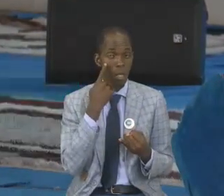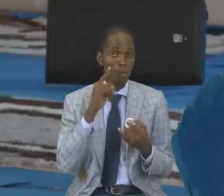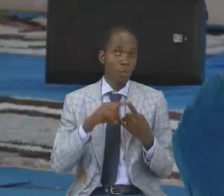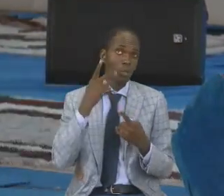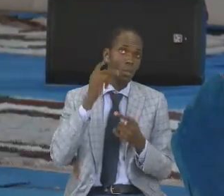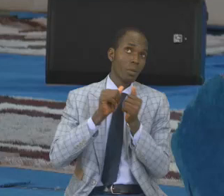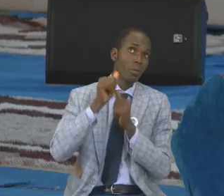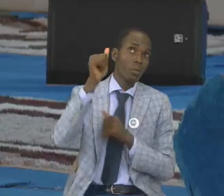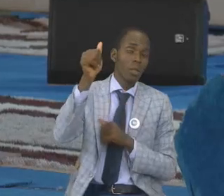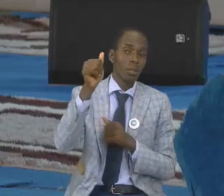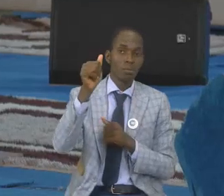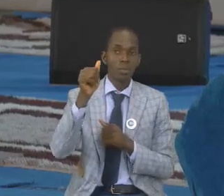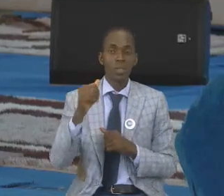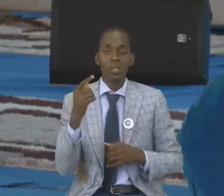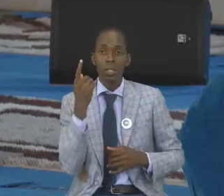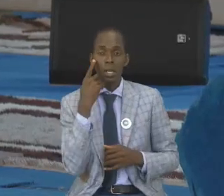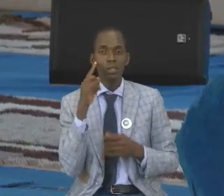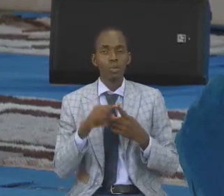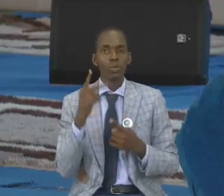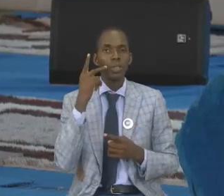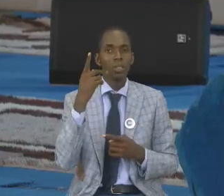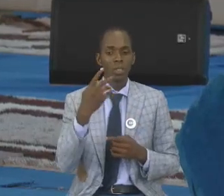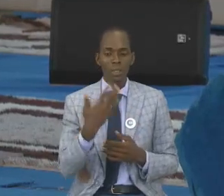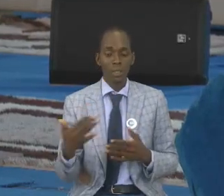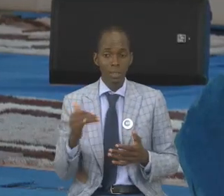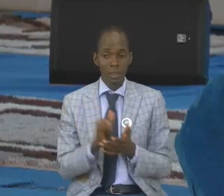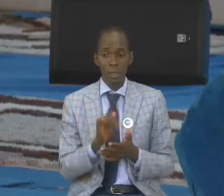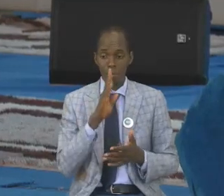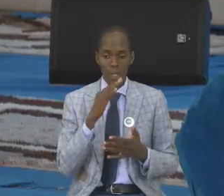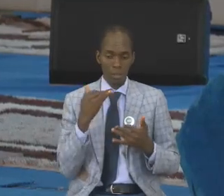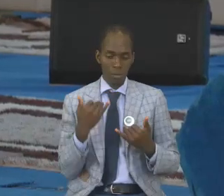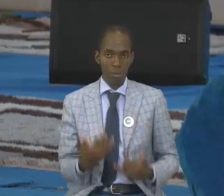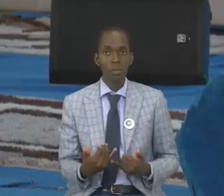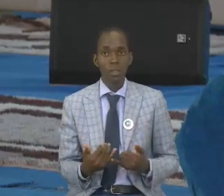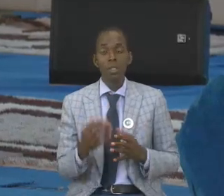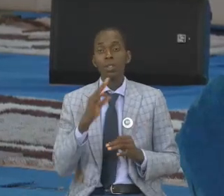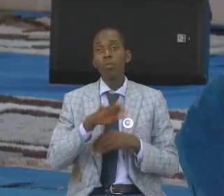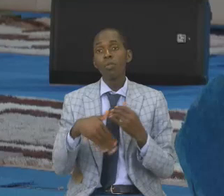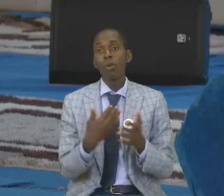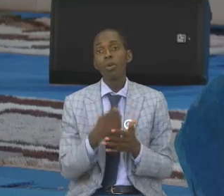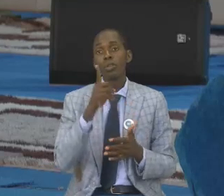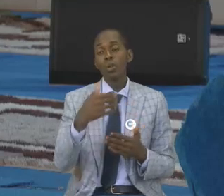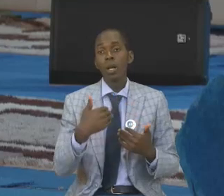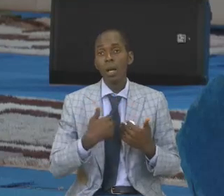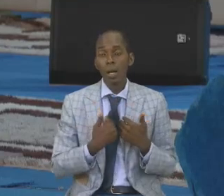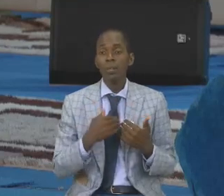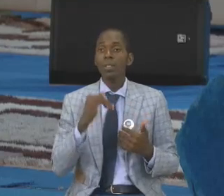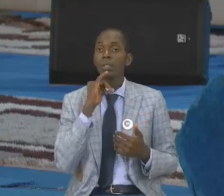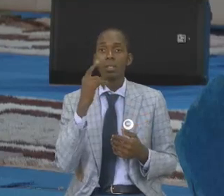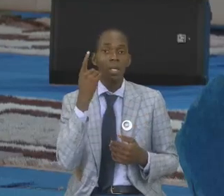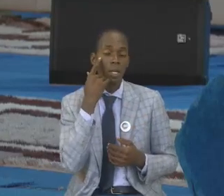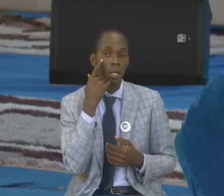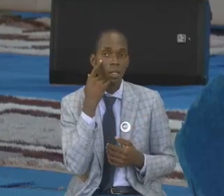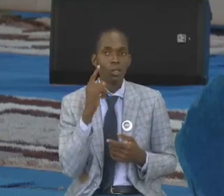to see the things that be now. If all you have is eyesight, you only see